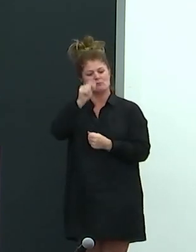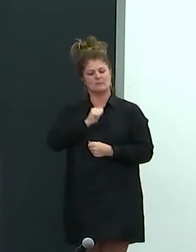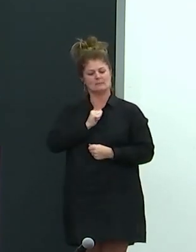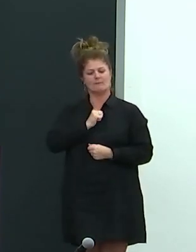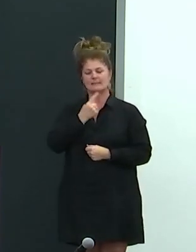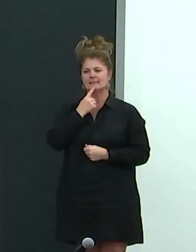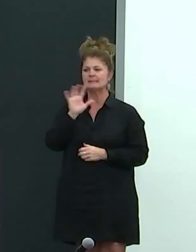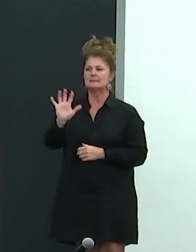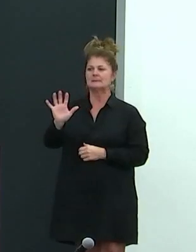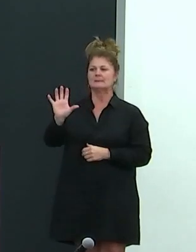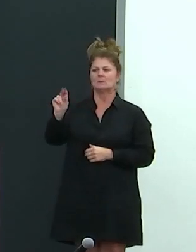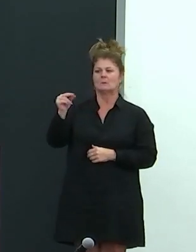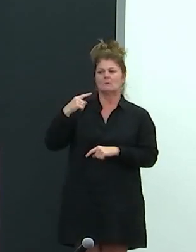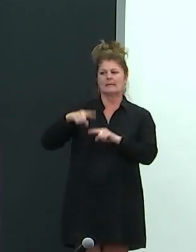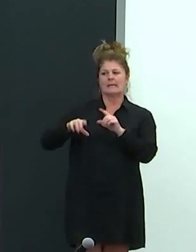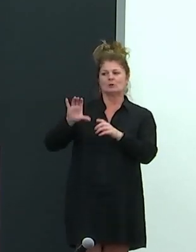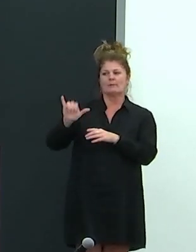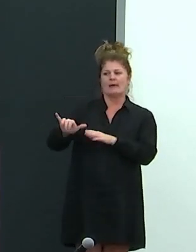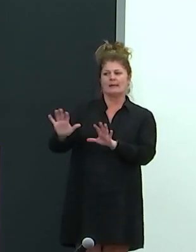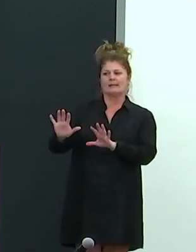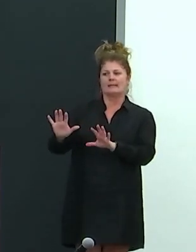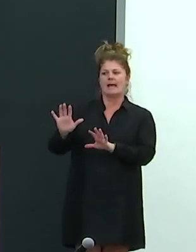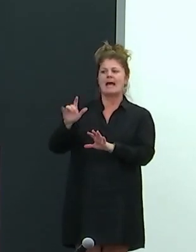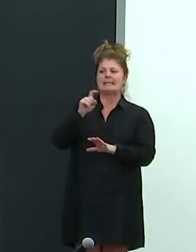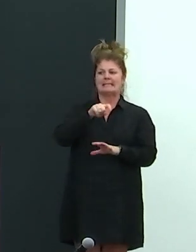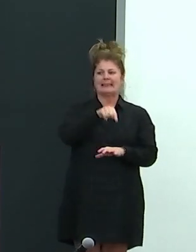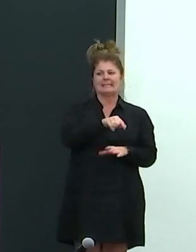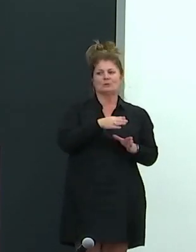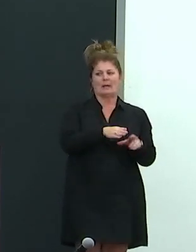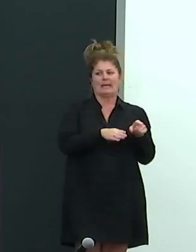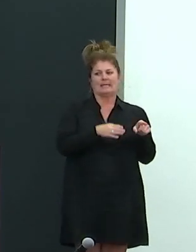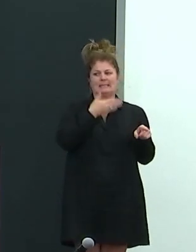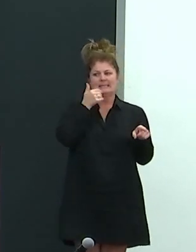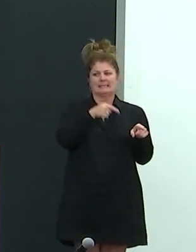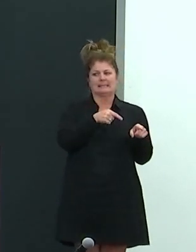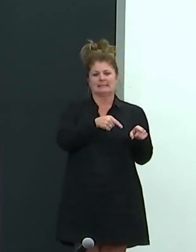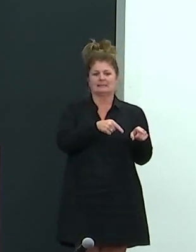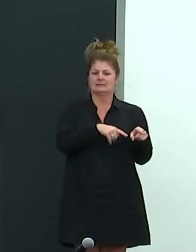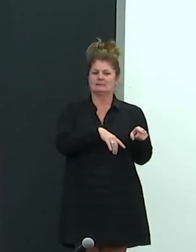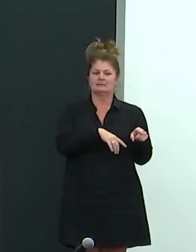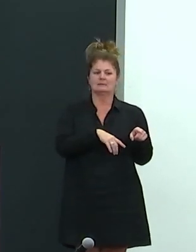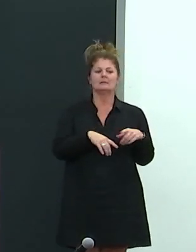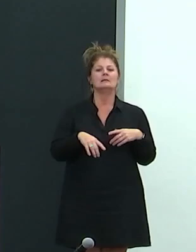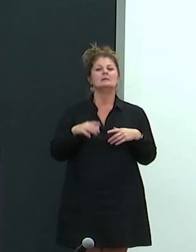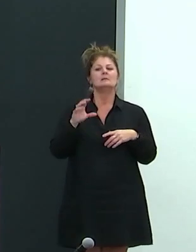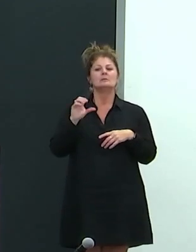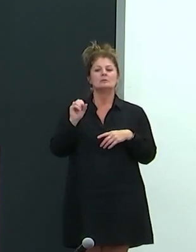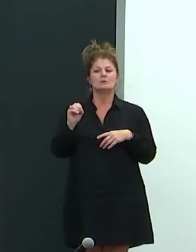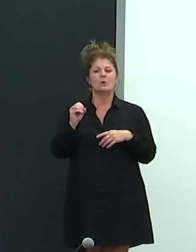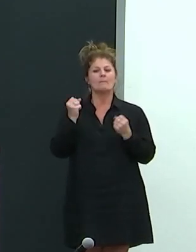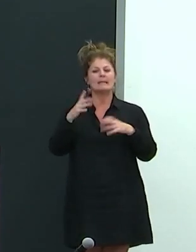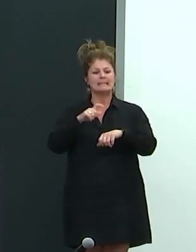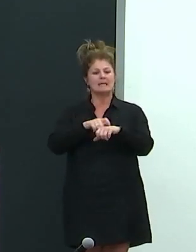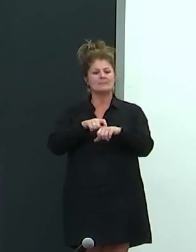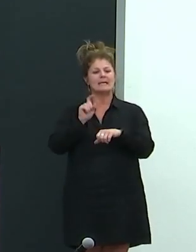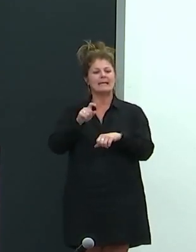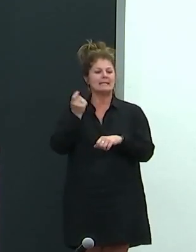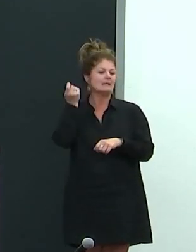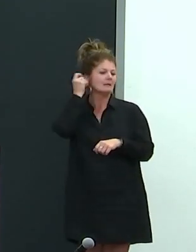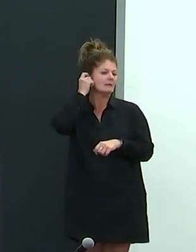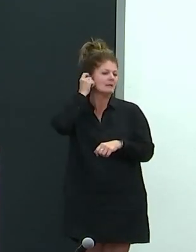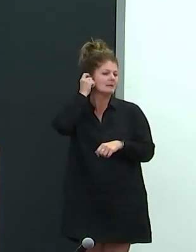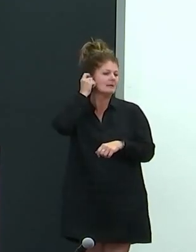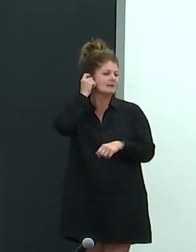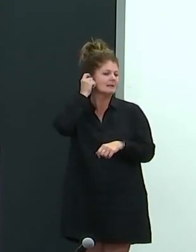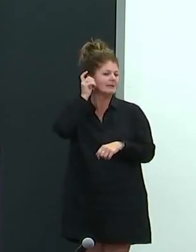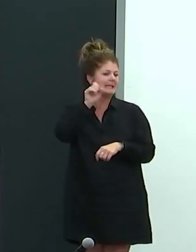can't do it this way. I'm going to do it this way instead. A lot of the times, like I need an earbud in, like